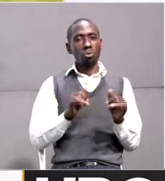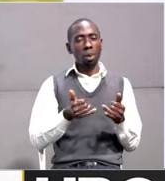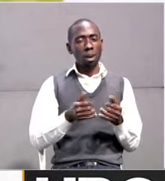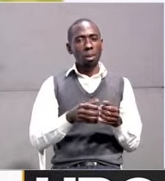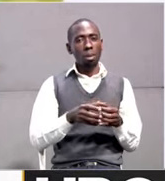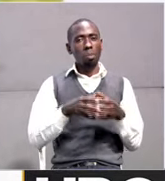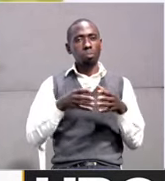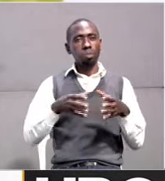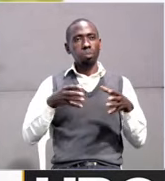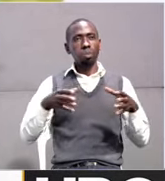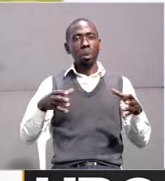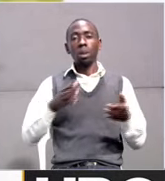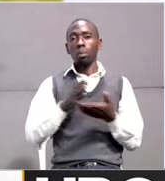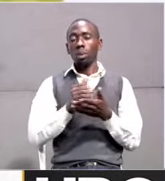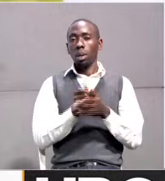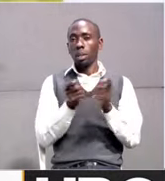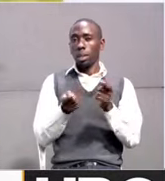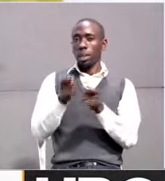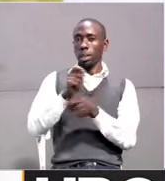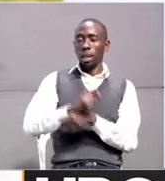of just change of enterprise,